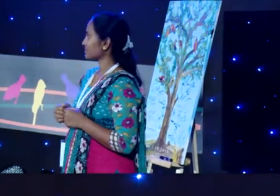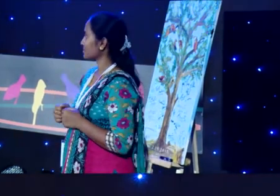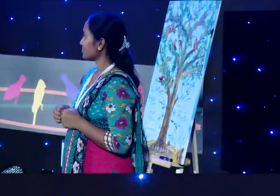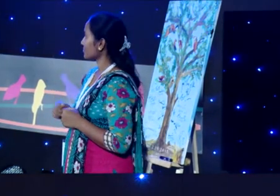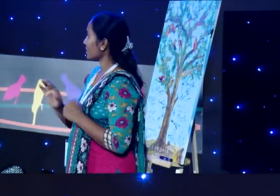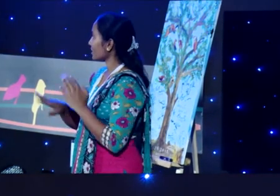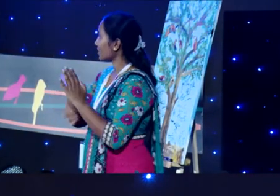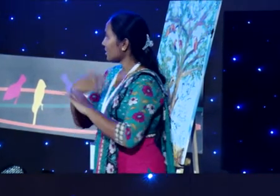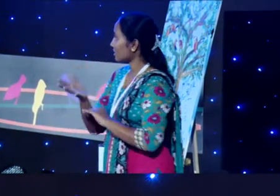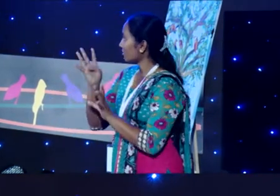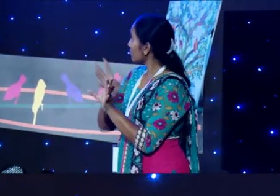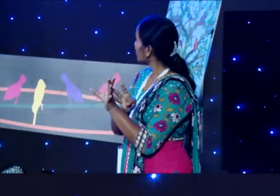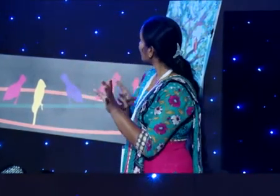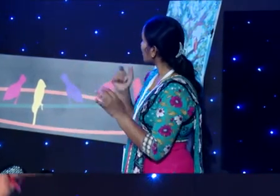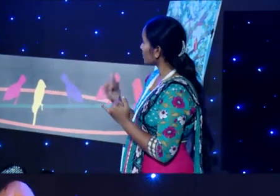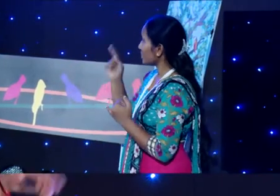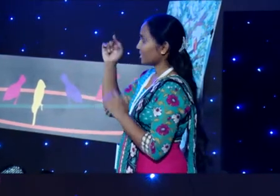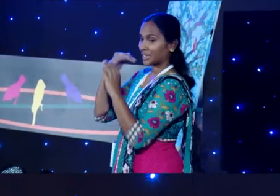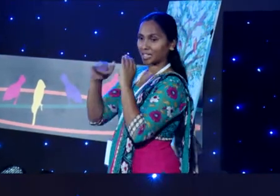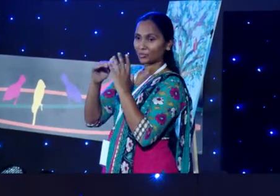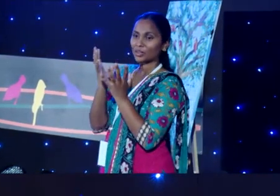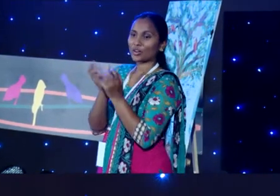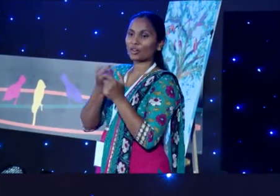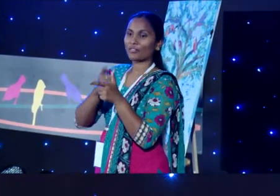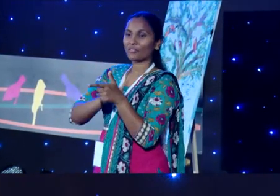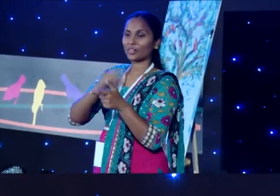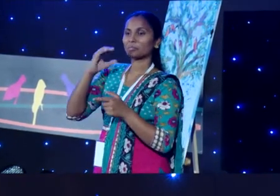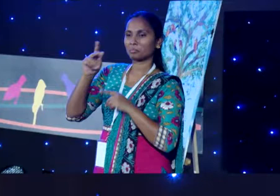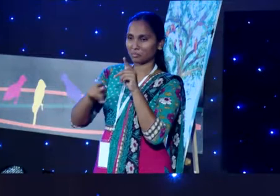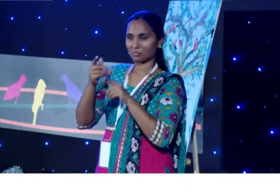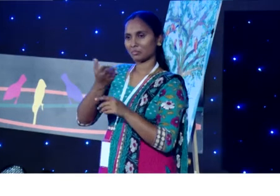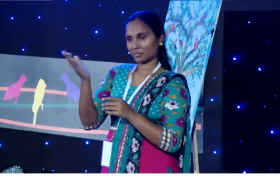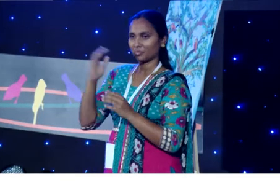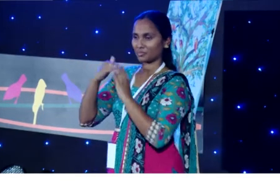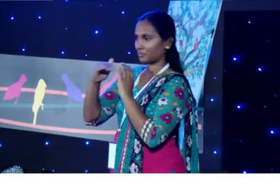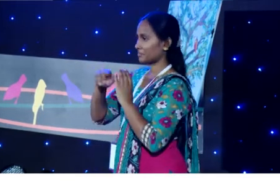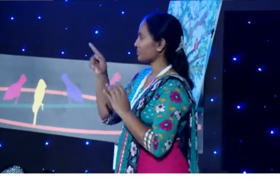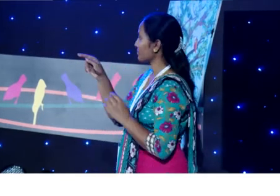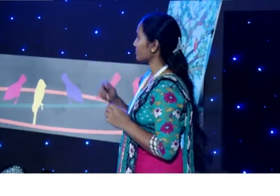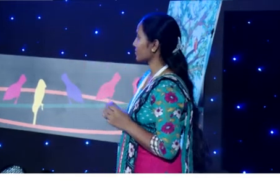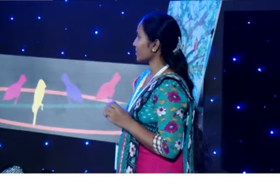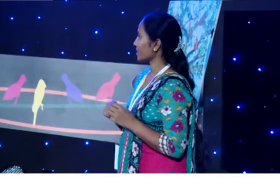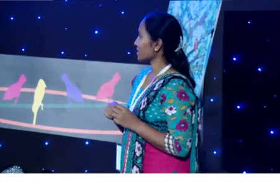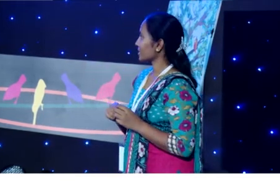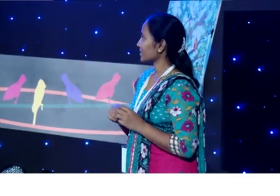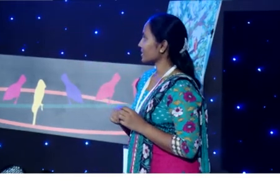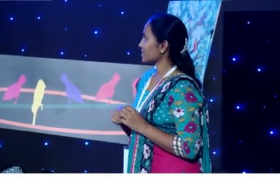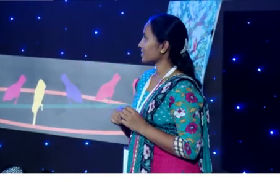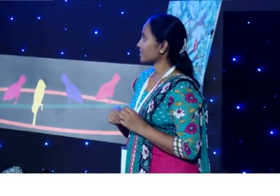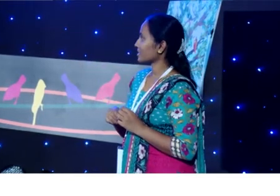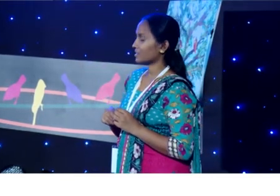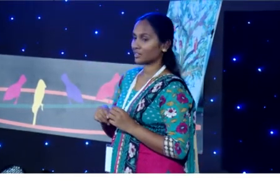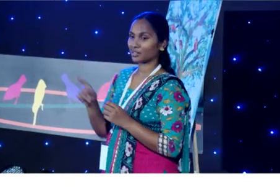Eventually, after 4 years, these are the kind of emails I received. I'm a couple slides behind, I'm sorry. So people would write such emails, and this made me